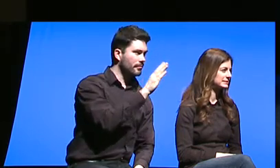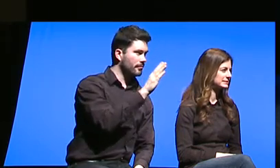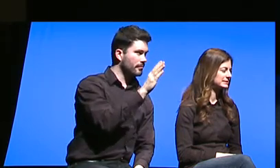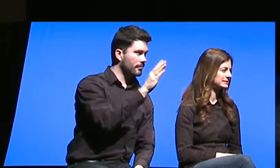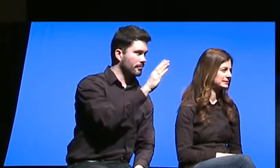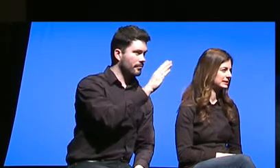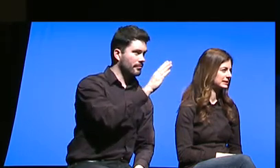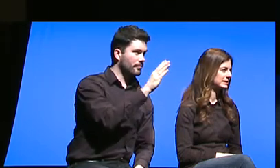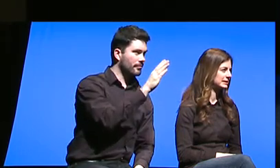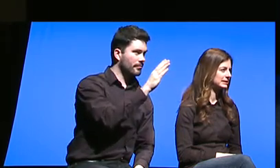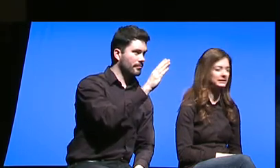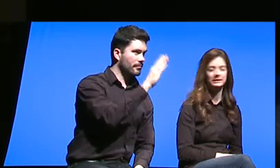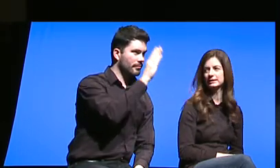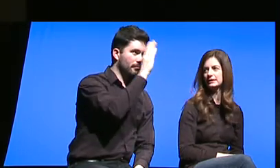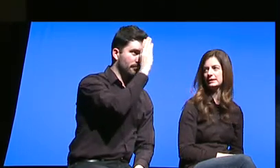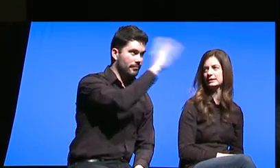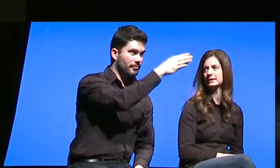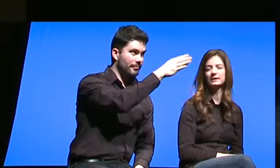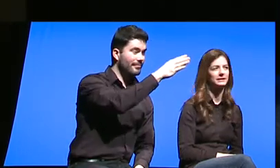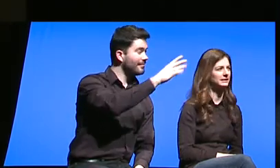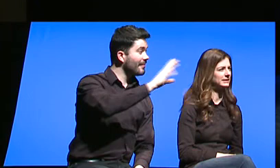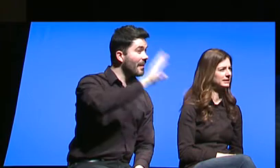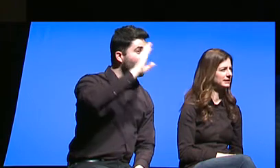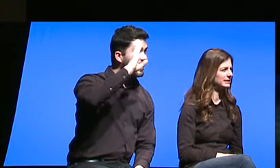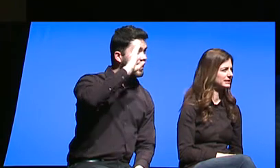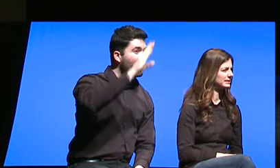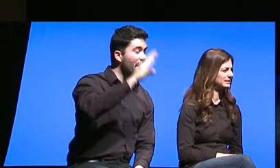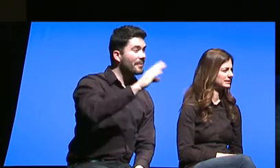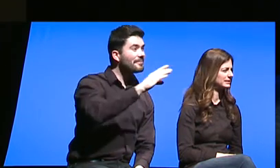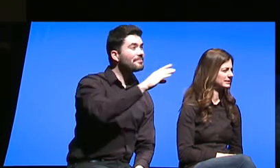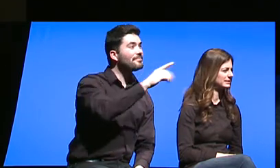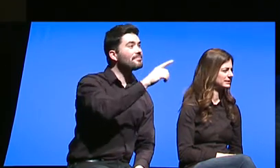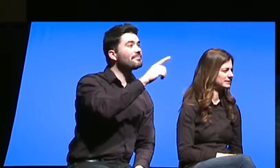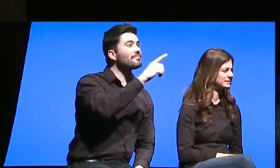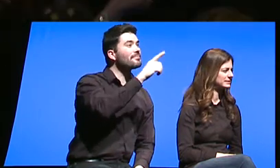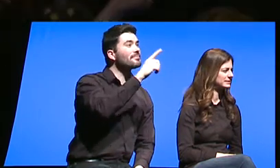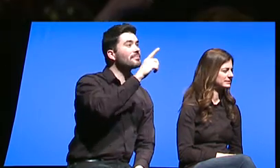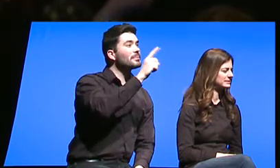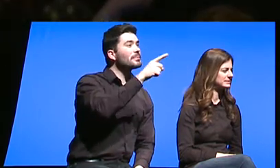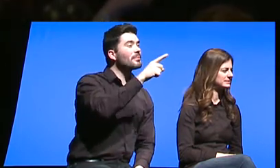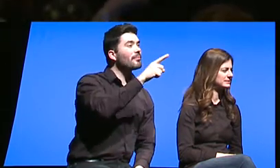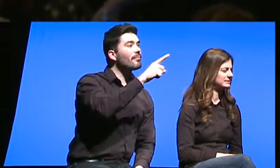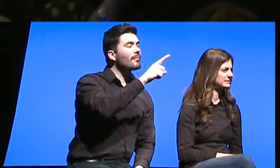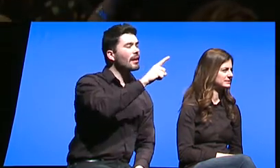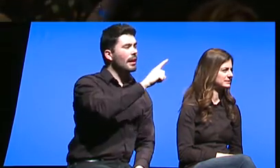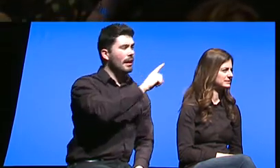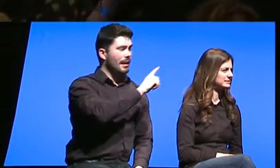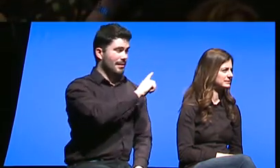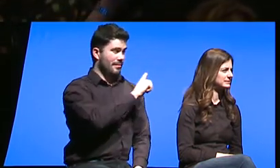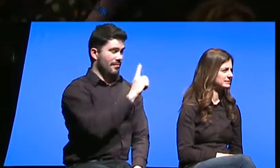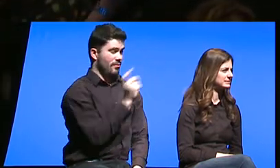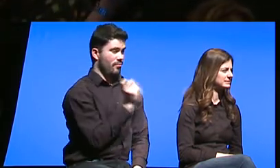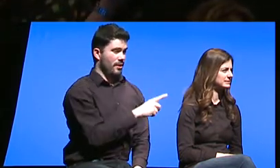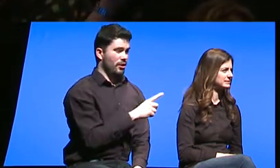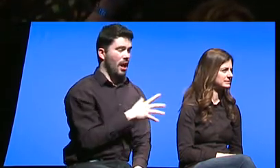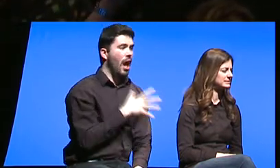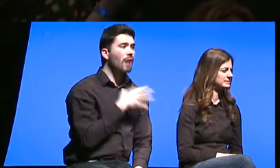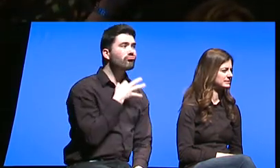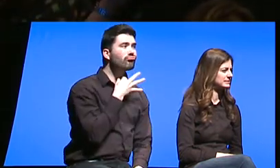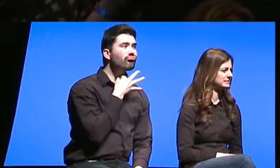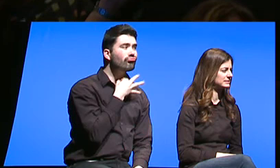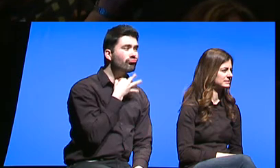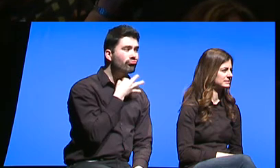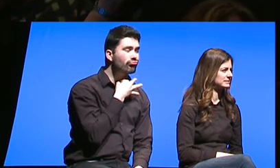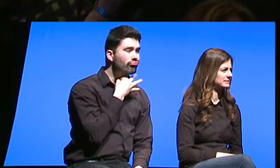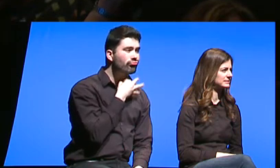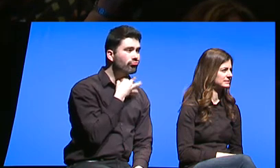Hi there. My question is that I'm wondering if it is a concern at all to you,